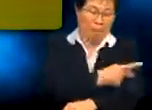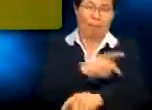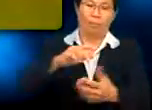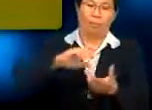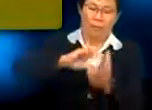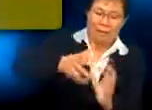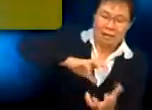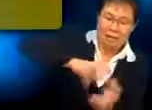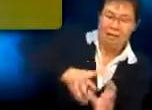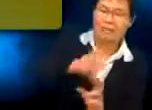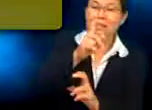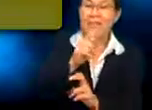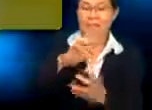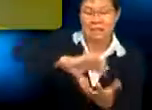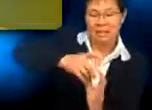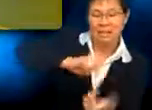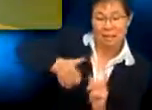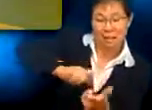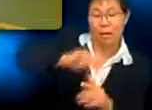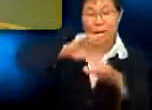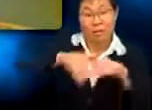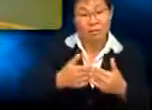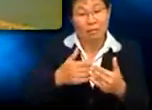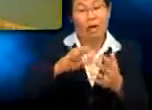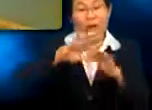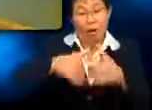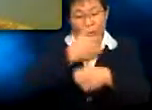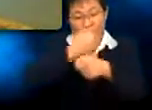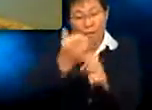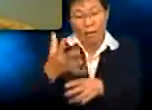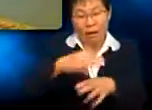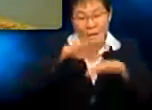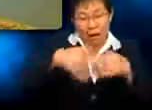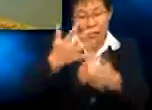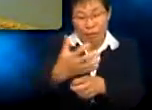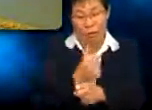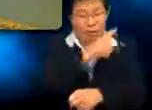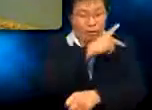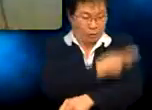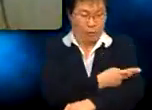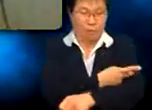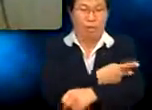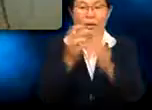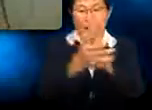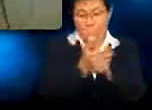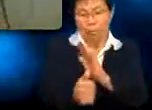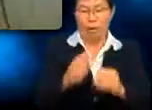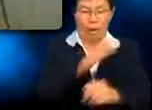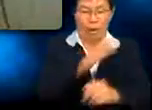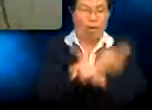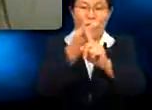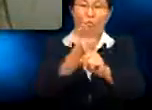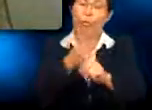to turn its turbines. And just how do we get this power? Well, the potential energy